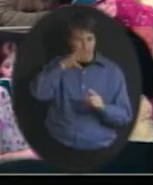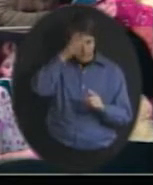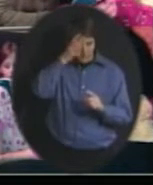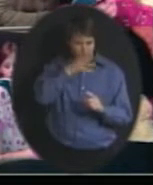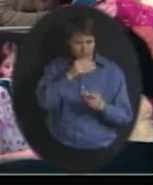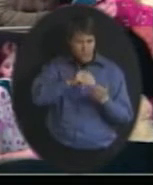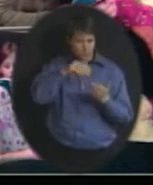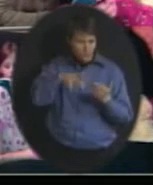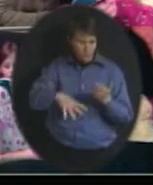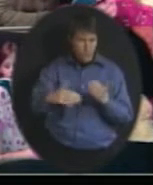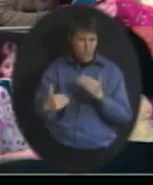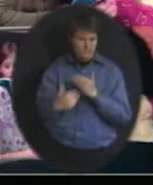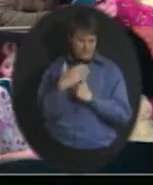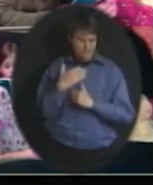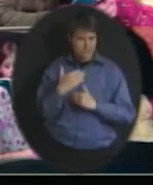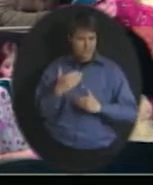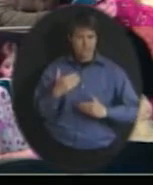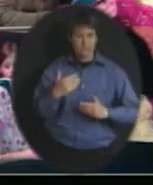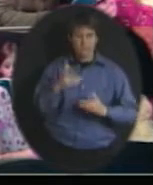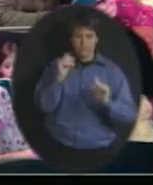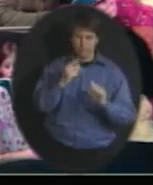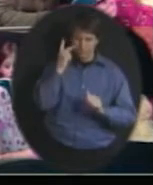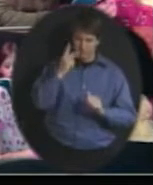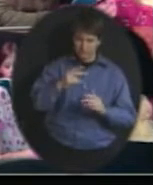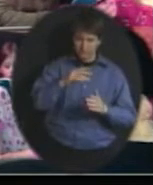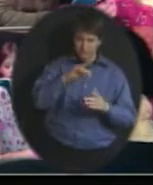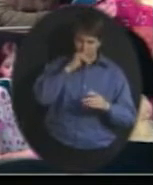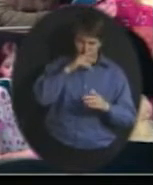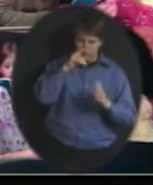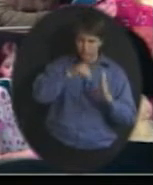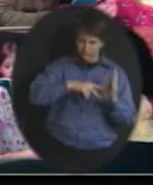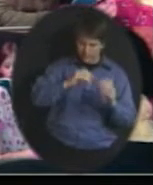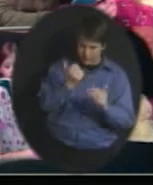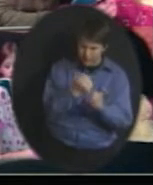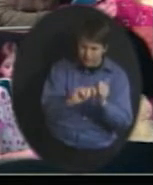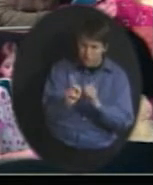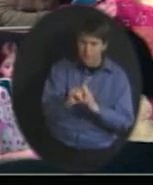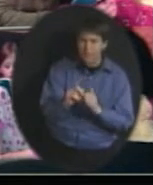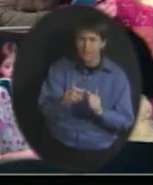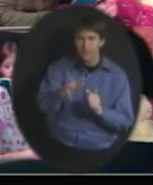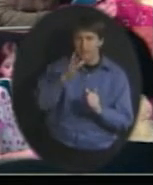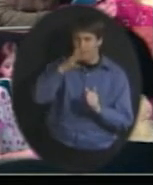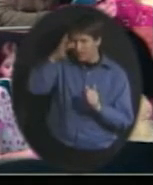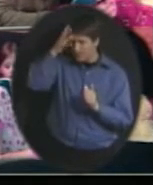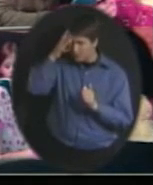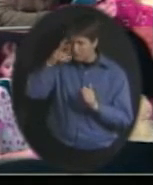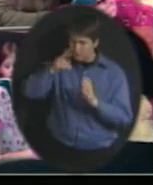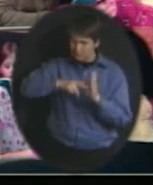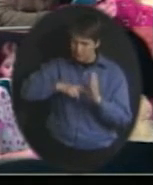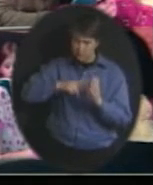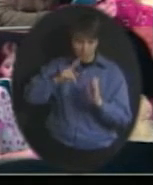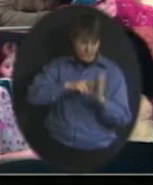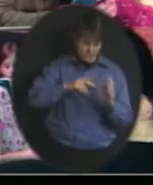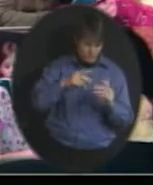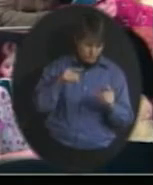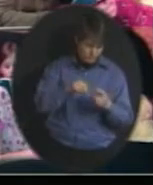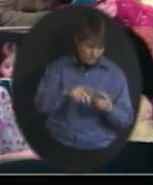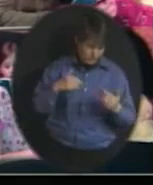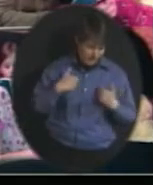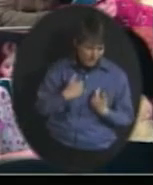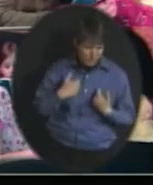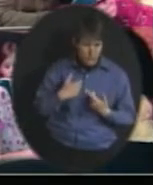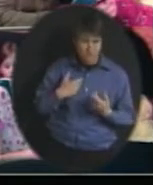and students sent in, and you can see kids were reading everywhere, parents, and they were reading to their animals, they were reading to